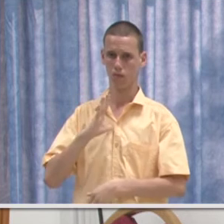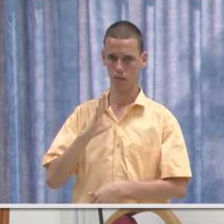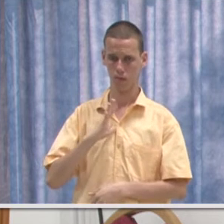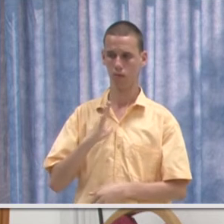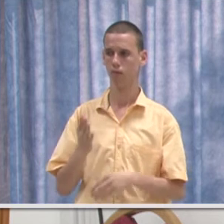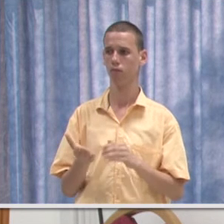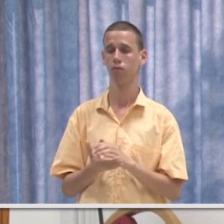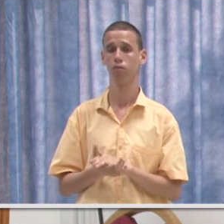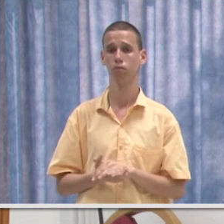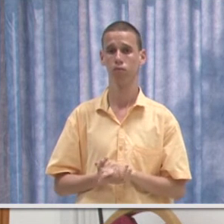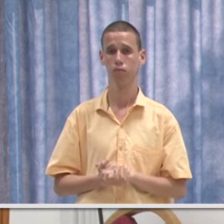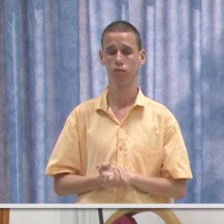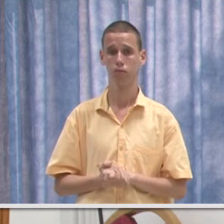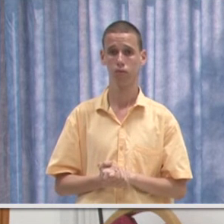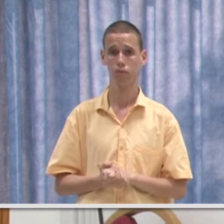quantities.